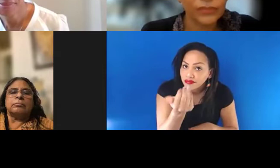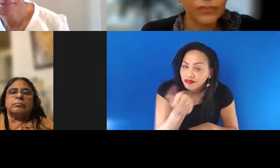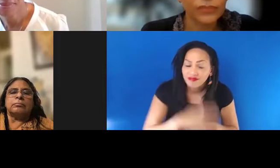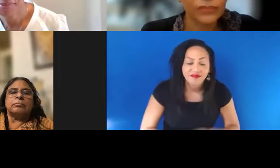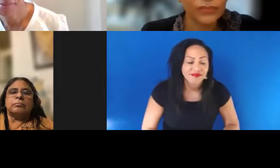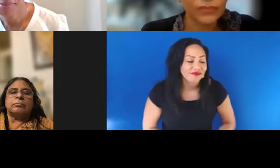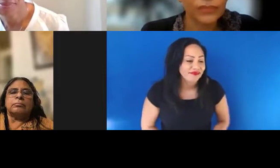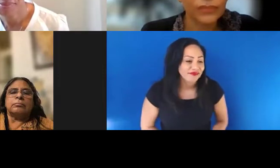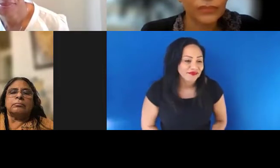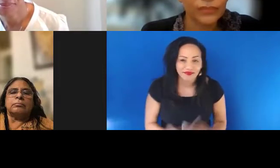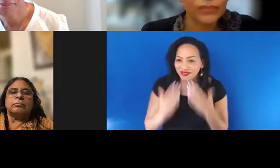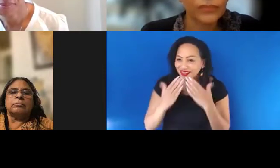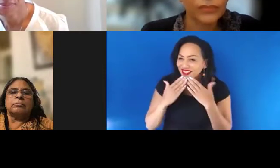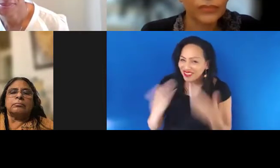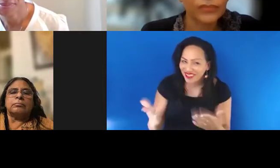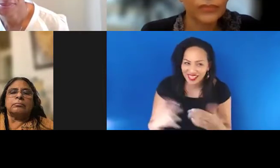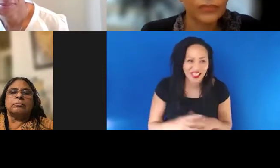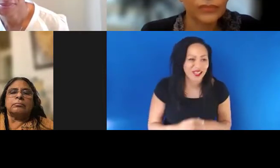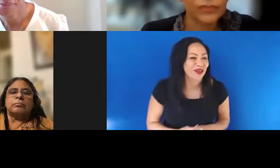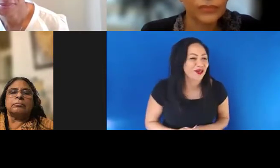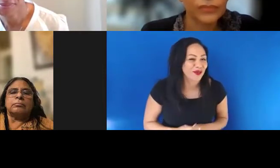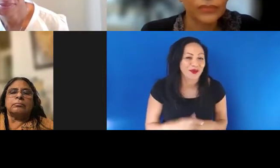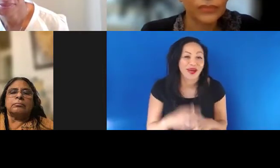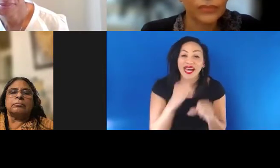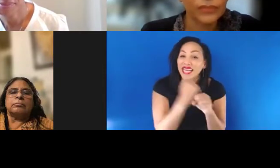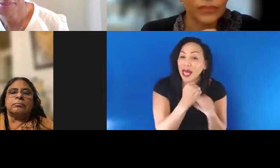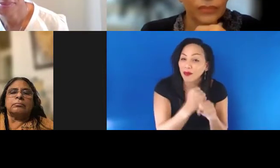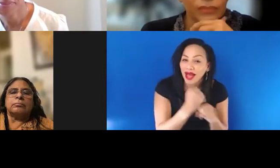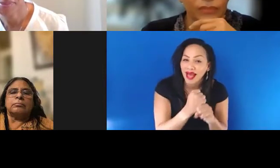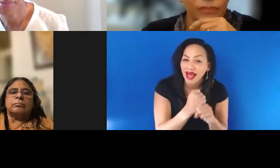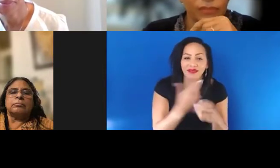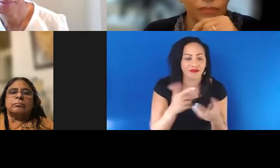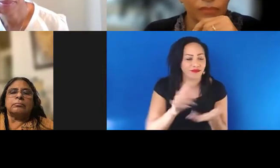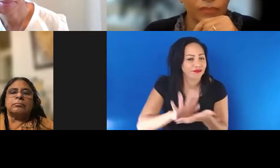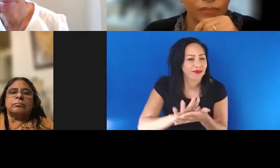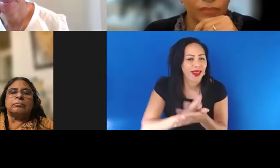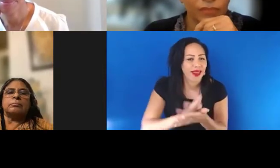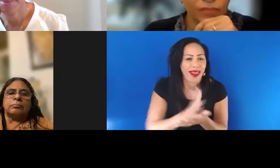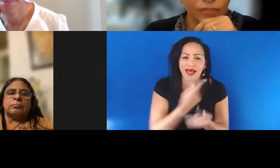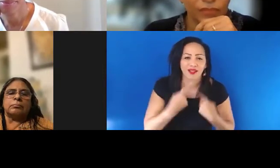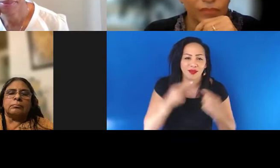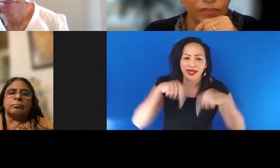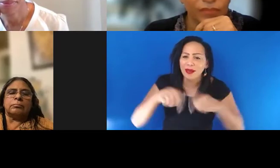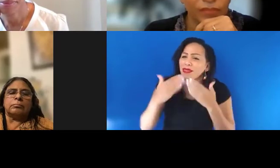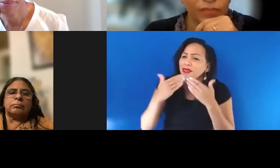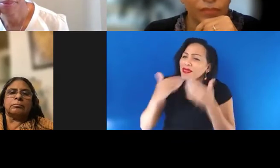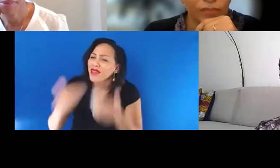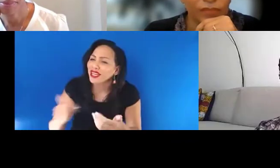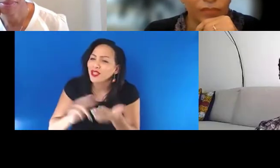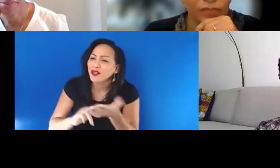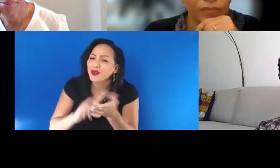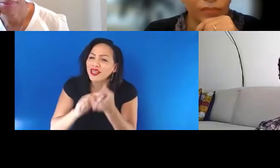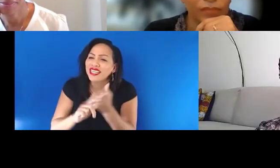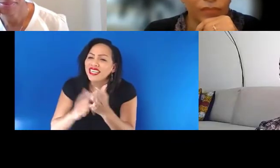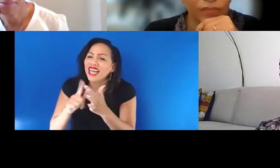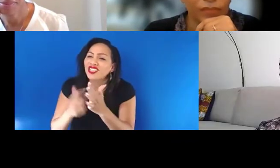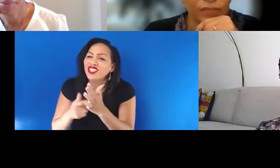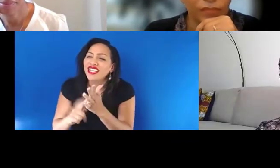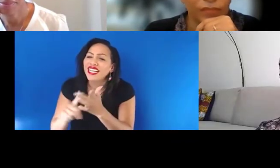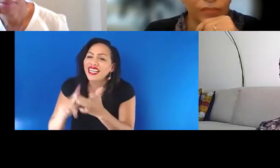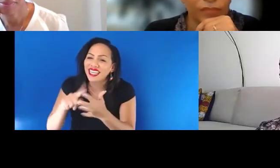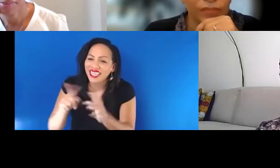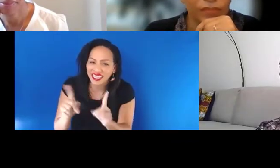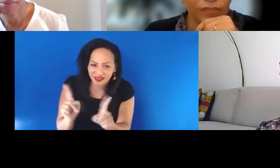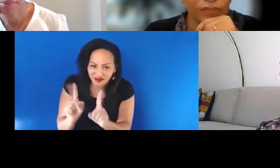thank you, Gabriella. And it's a real pleasure to be with you all. And thank you, Natalie, also for, you know, giving us a taste of what